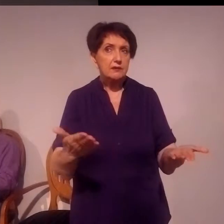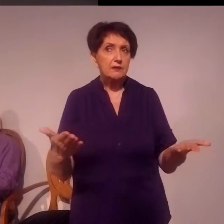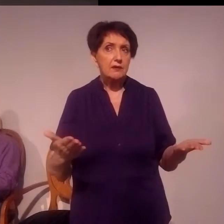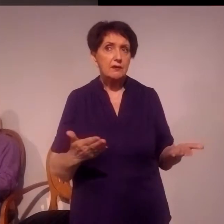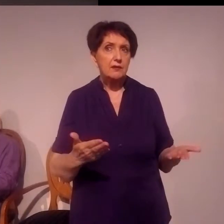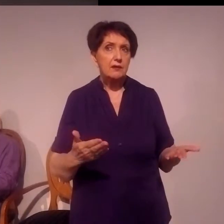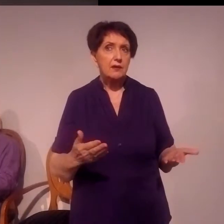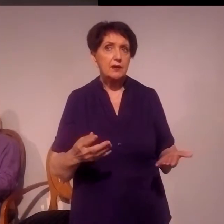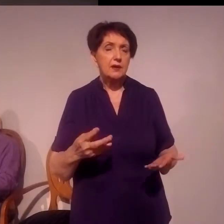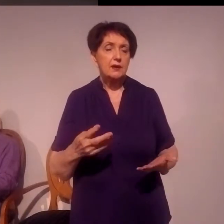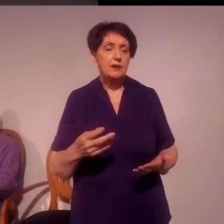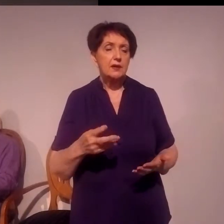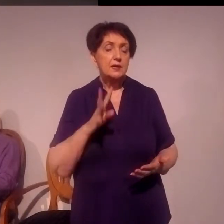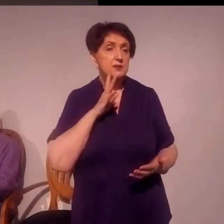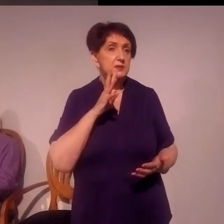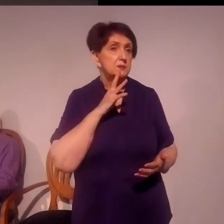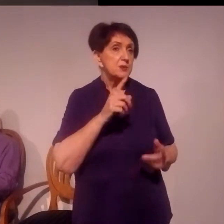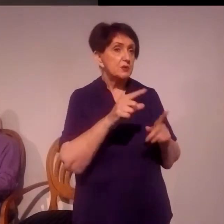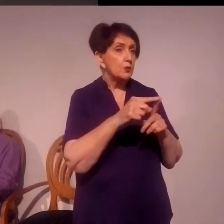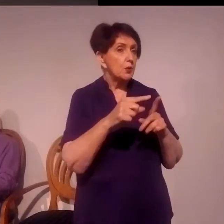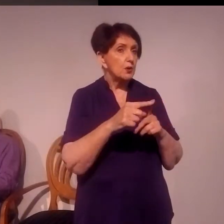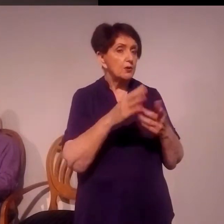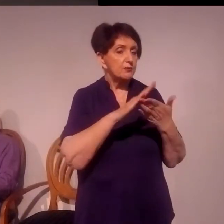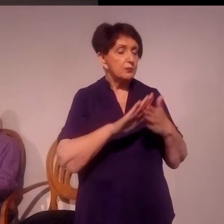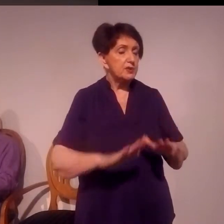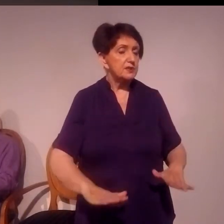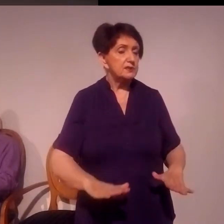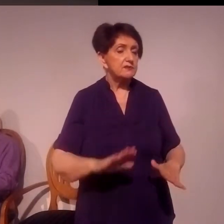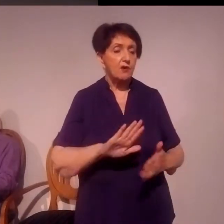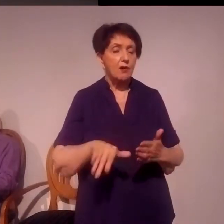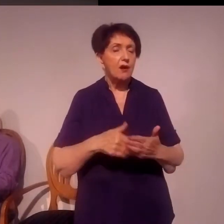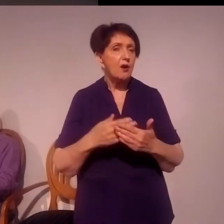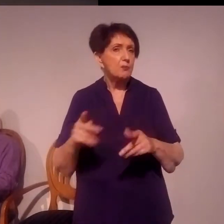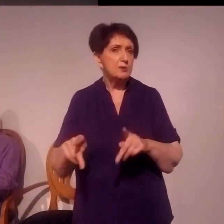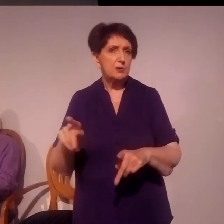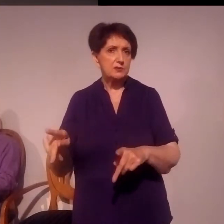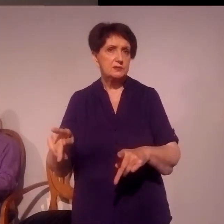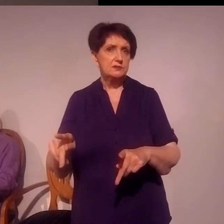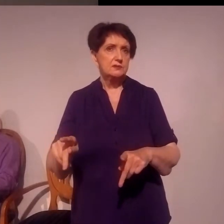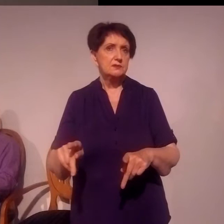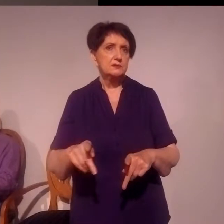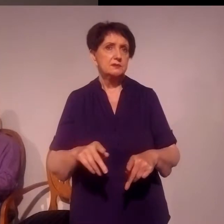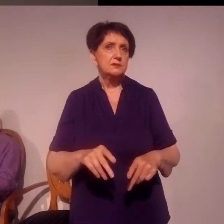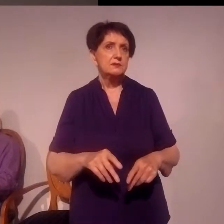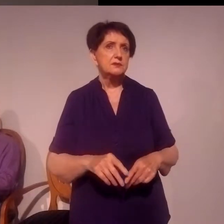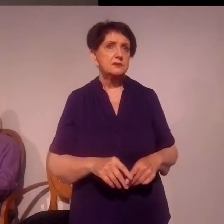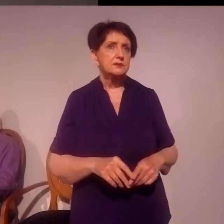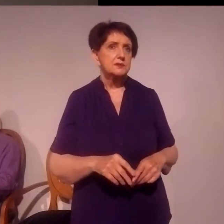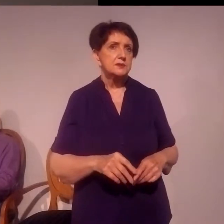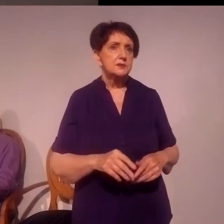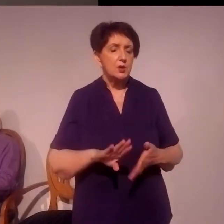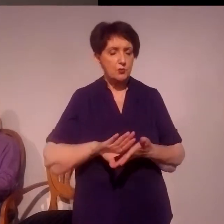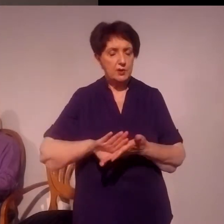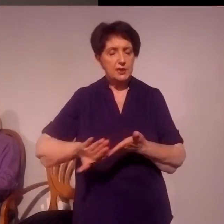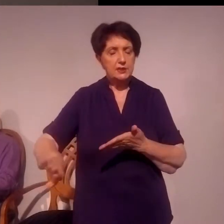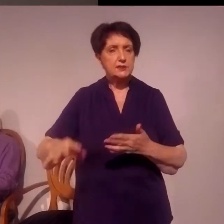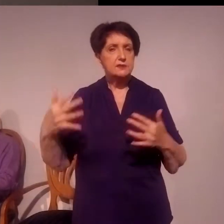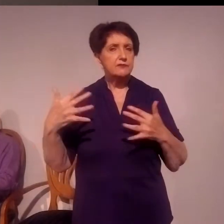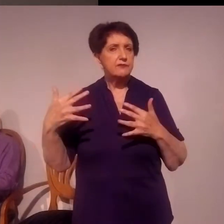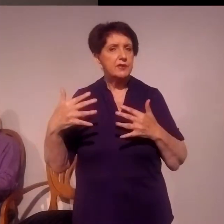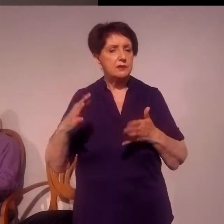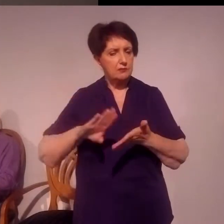I speak the word of peace for humanity, a